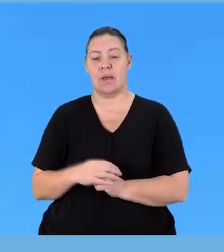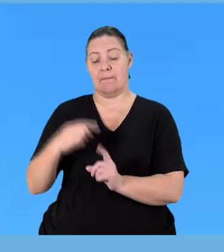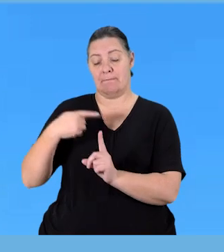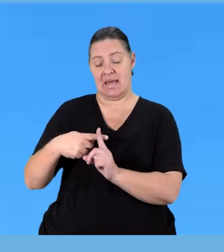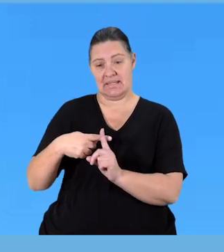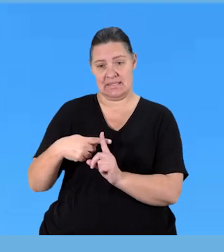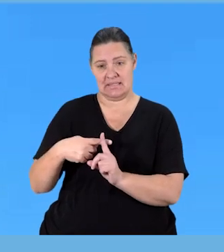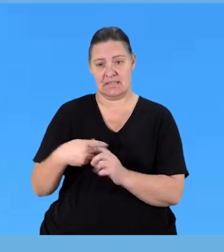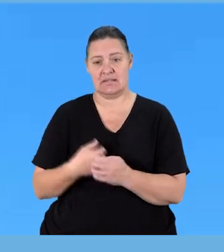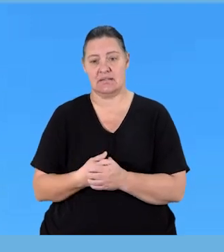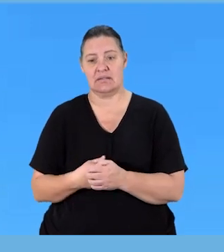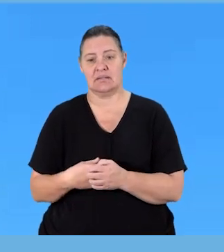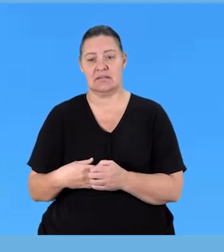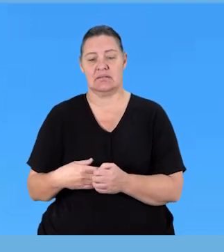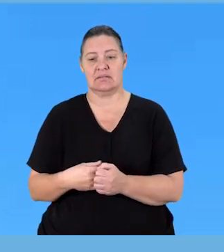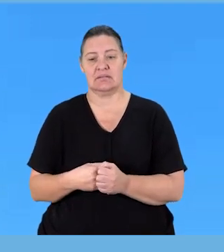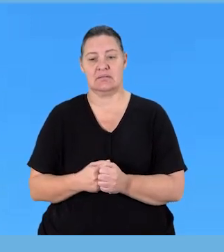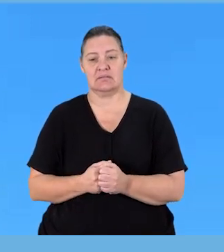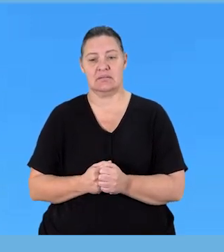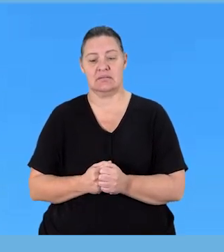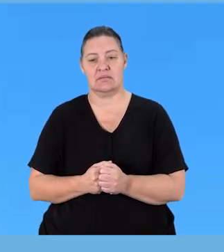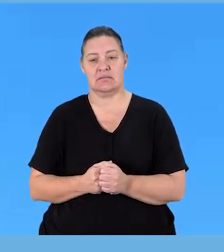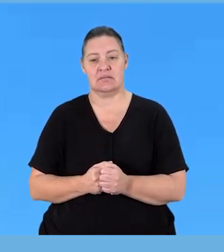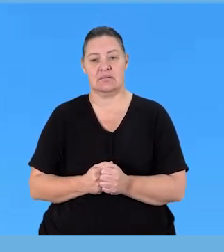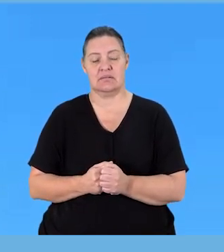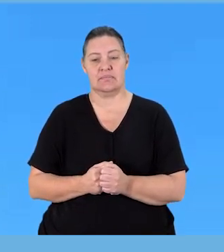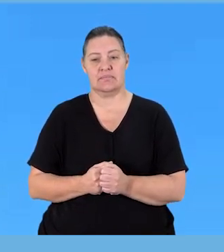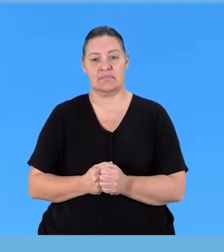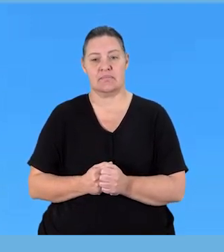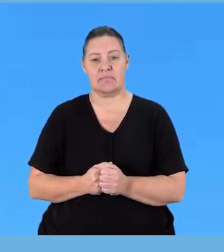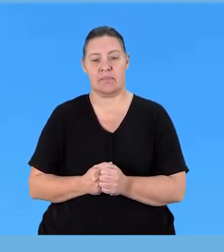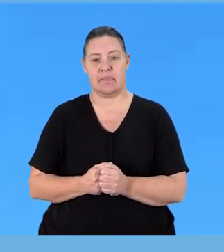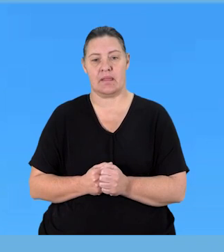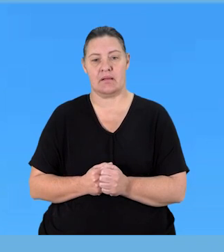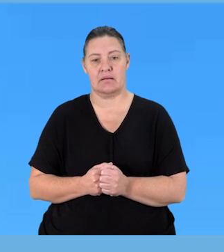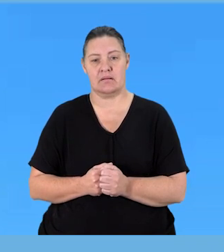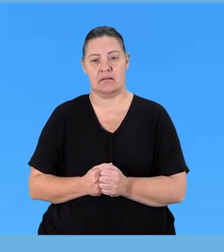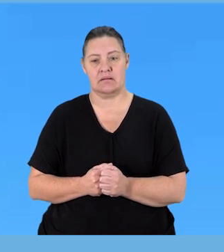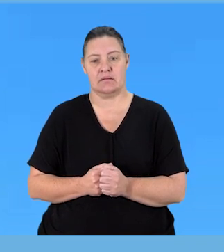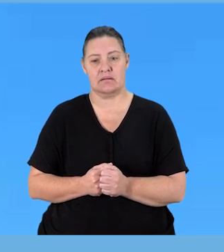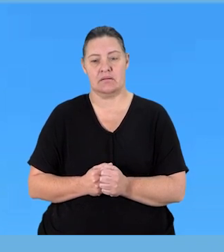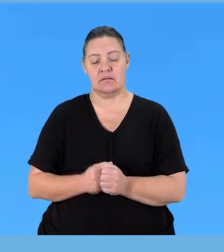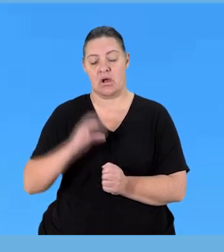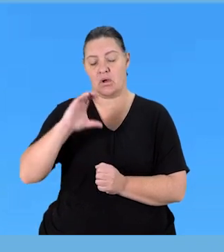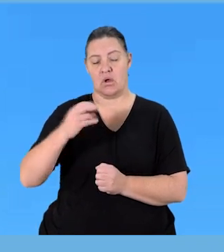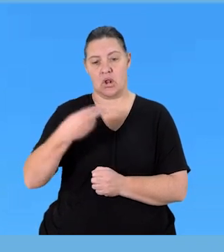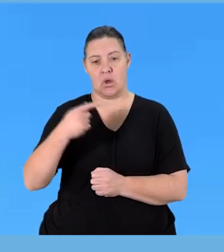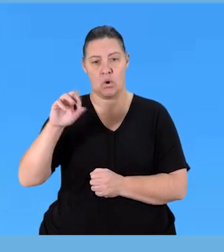reactants. Remember, we're separating the reactants with a plus sign. So calcium plus